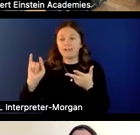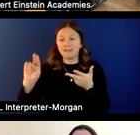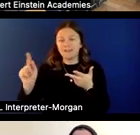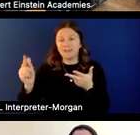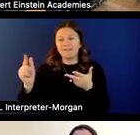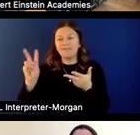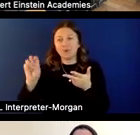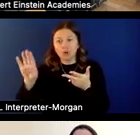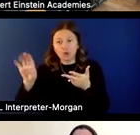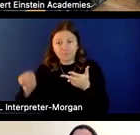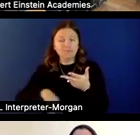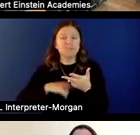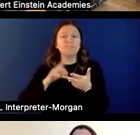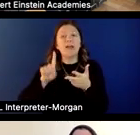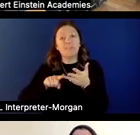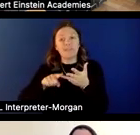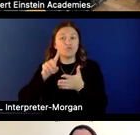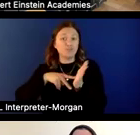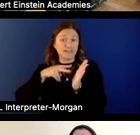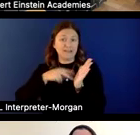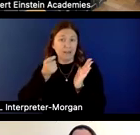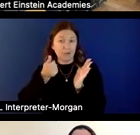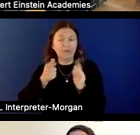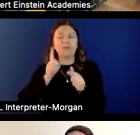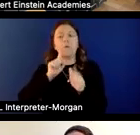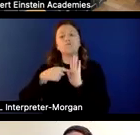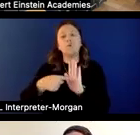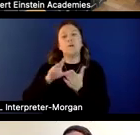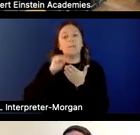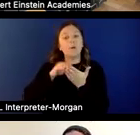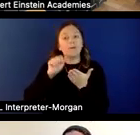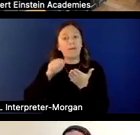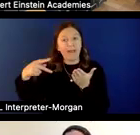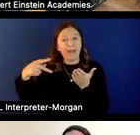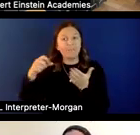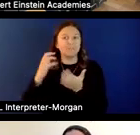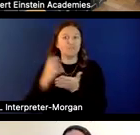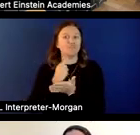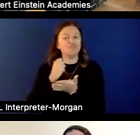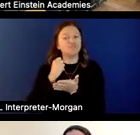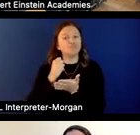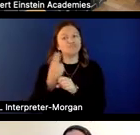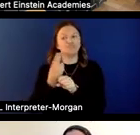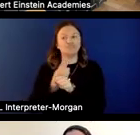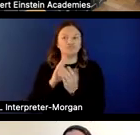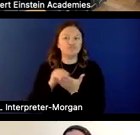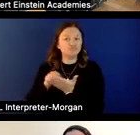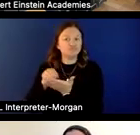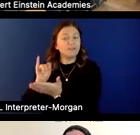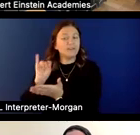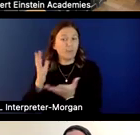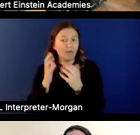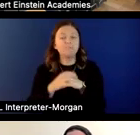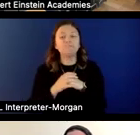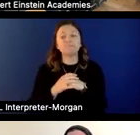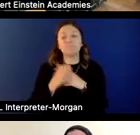reading. And then I'm going to show you some learning apps that you can use if you wish. And throughout our whole